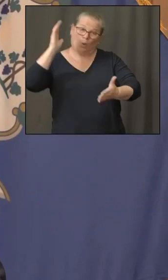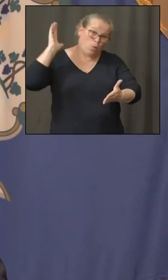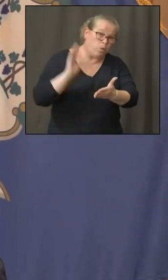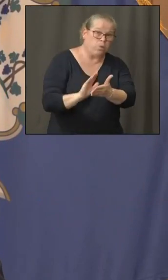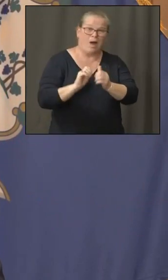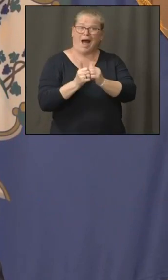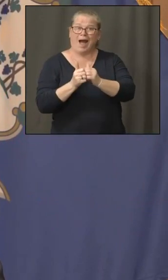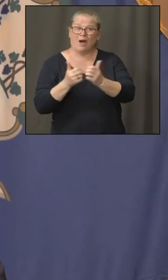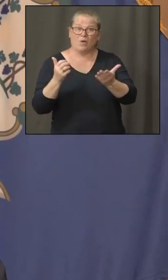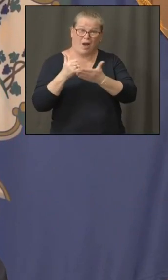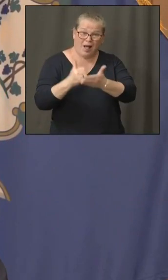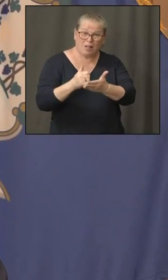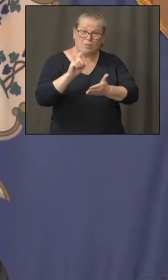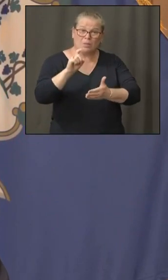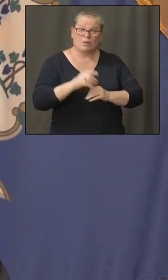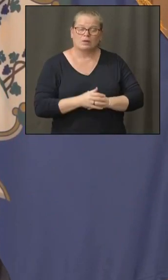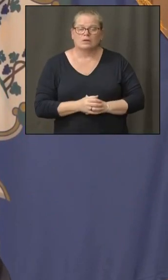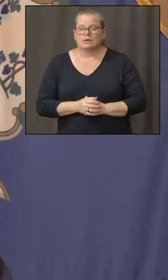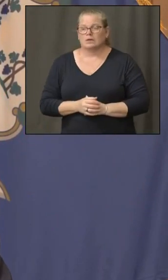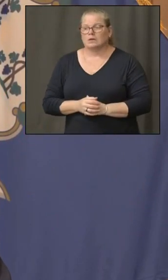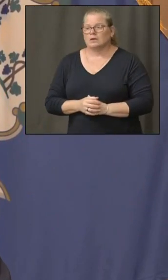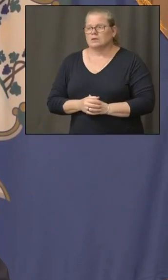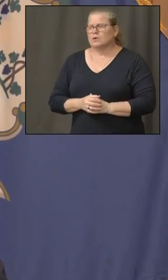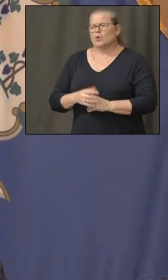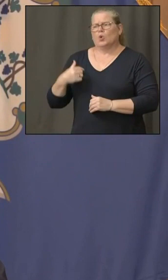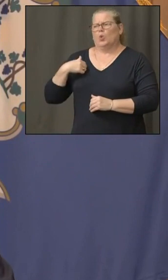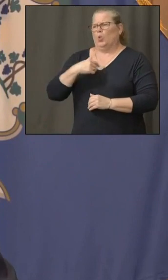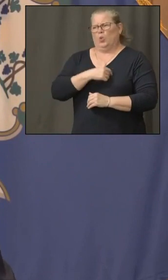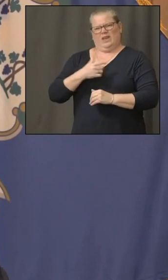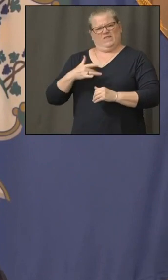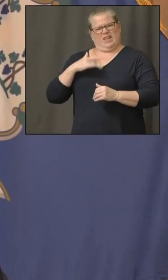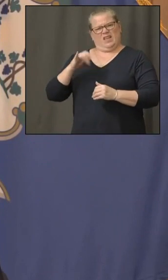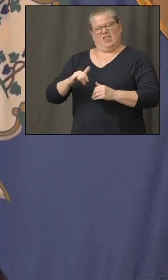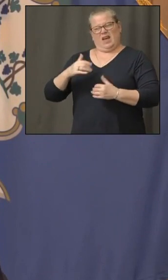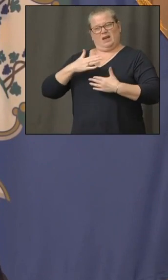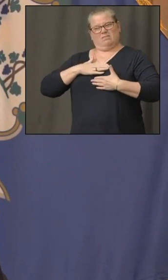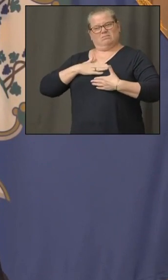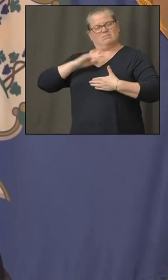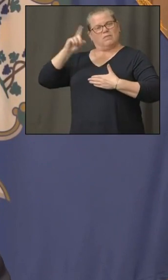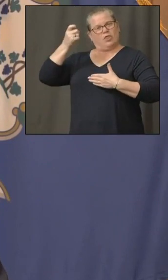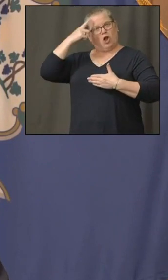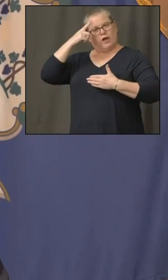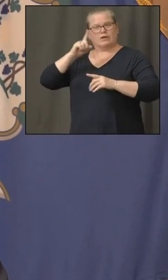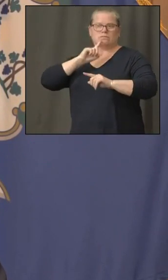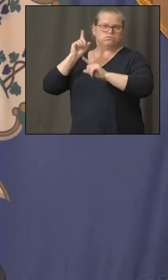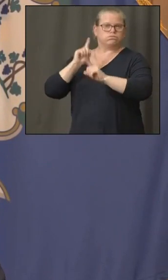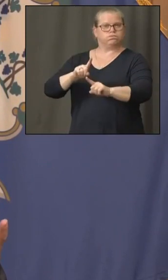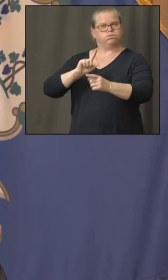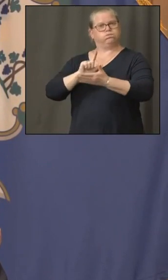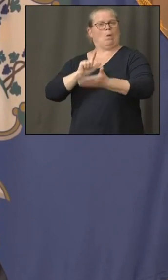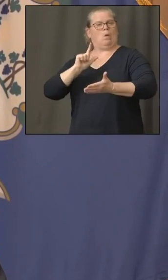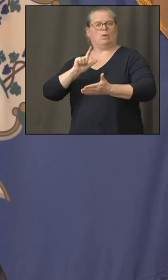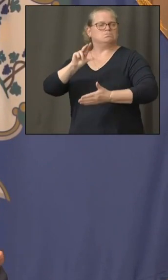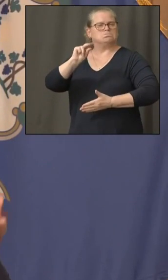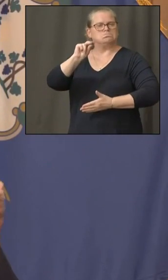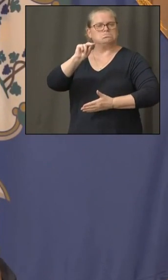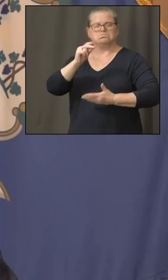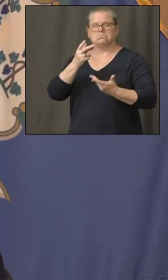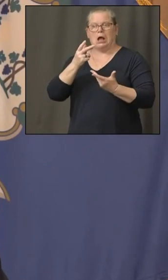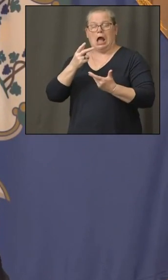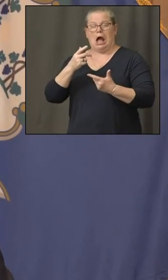know our police are monitoring this very carefully. I'd like to think that come this July 4th weekend, we'll have that behind us. But I've noticed this